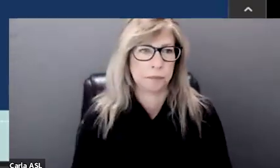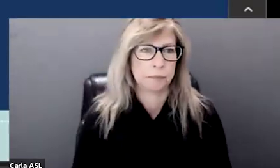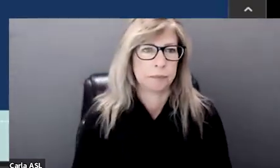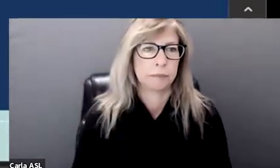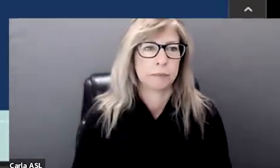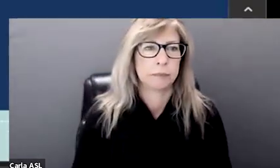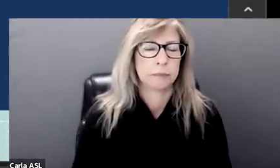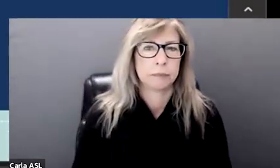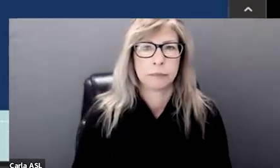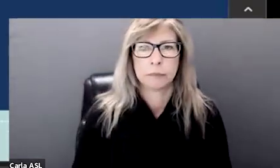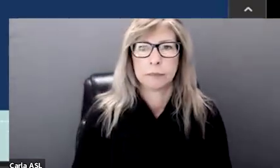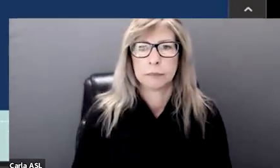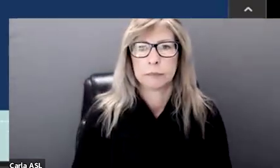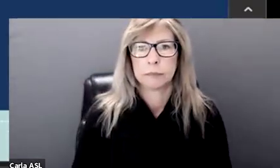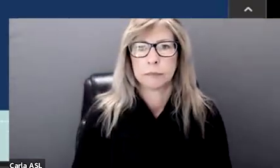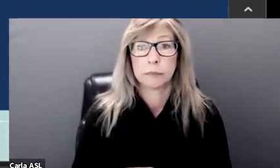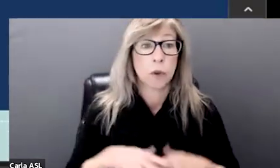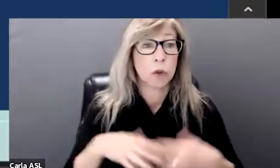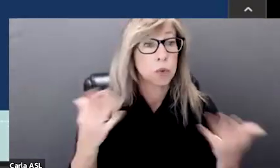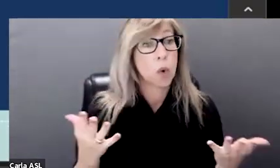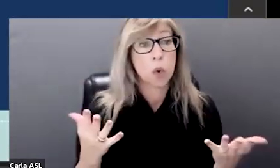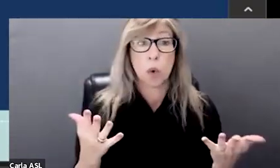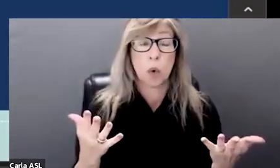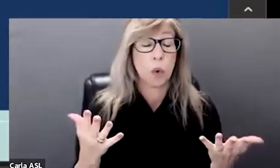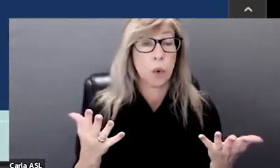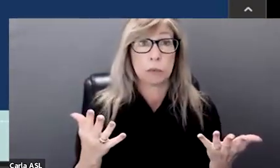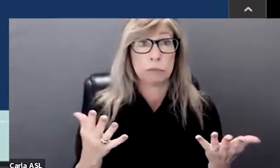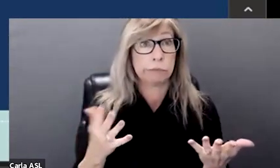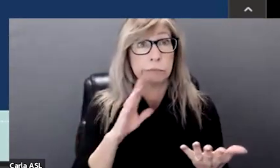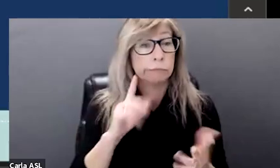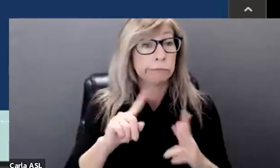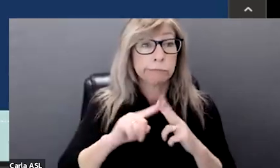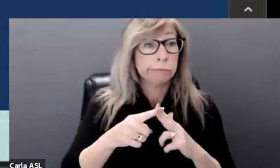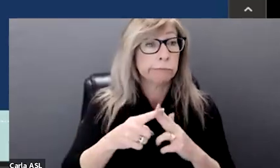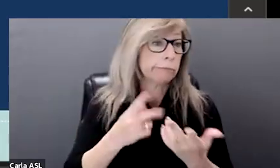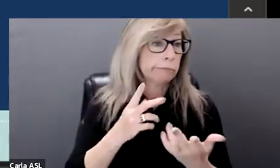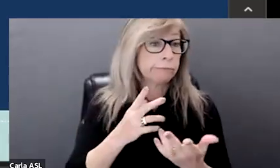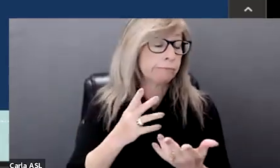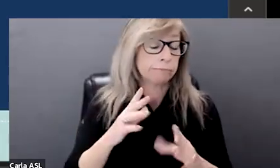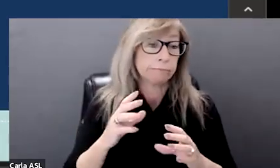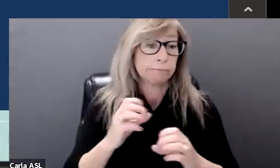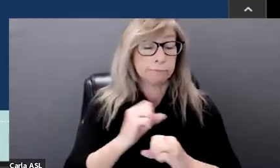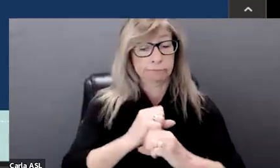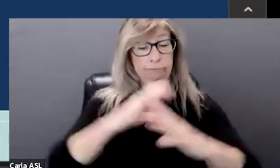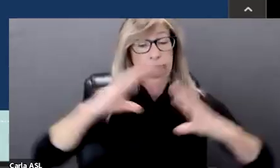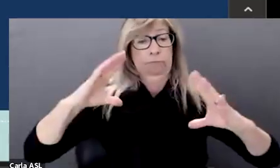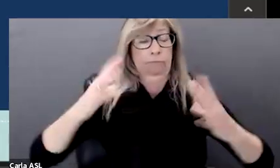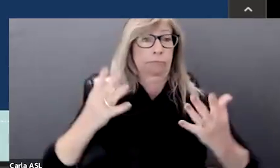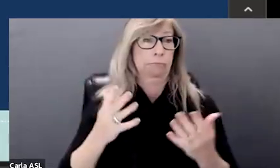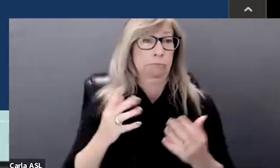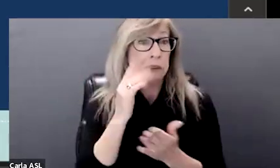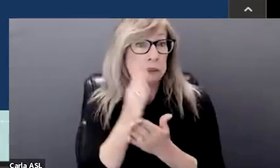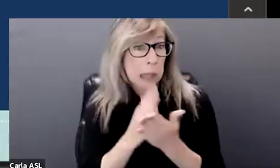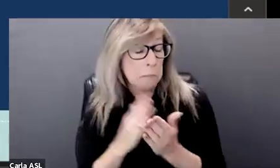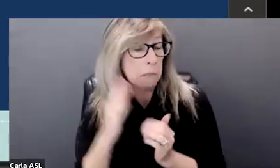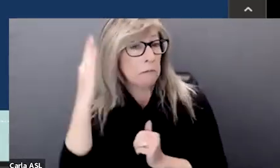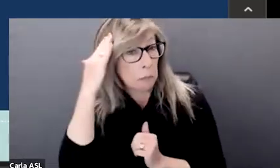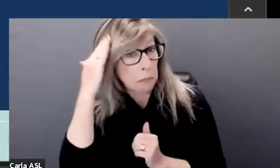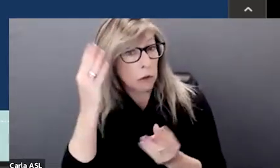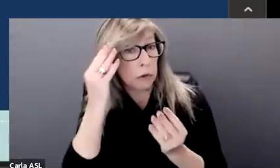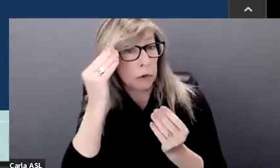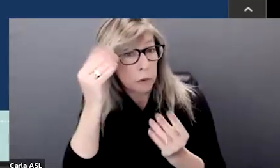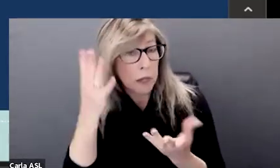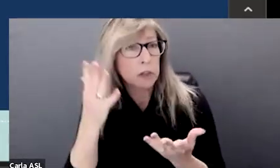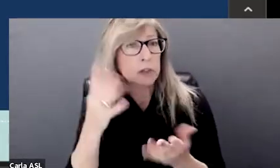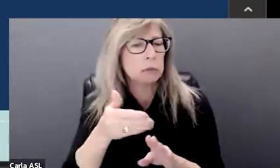What we want to start out with is just sort of setting the lay of the land. A lot of this data will be familiar to a lot of you. Some of it has been presented in